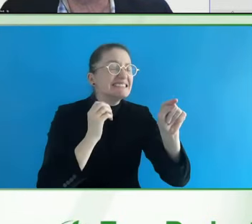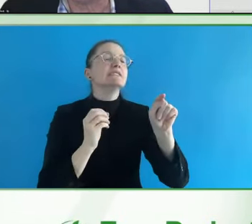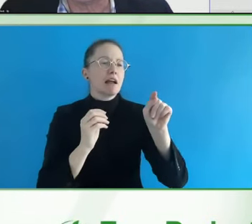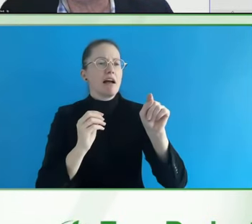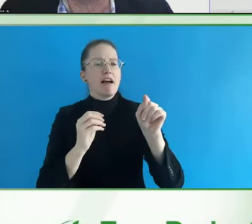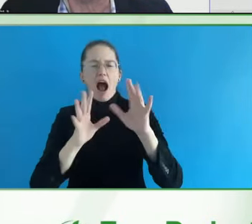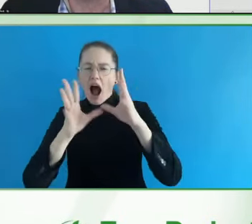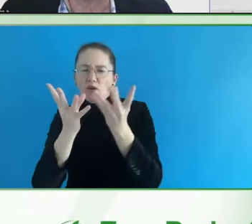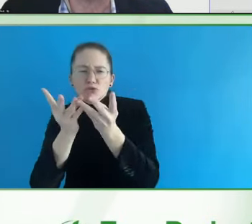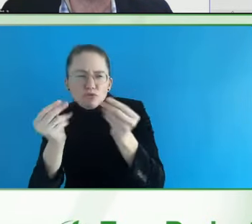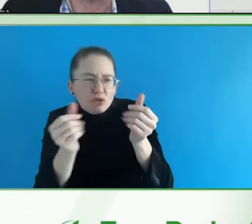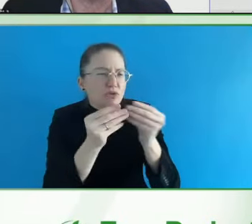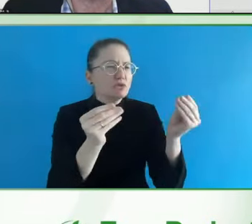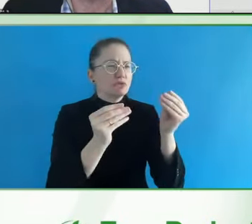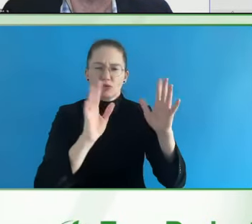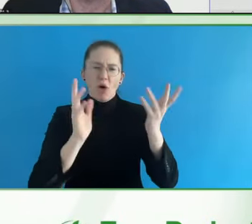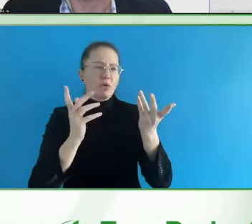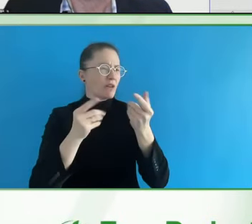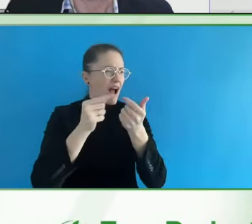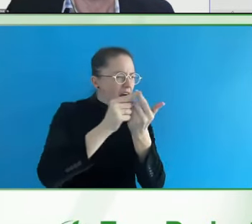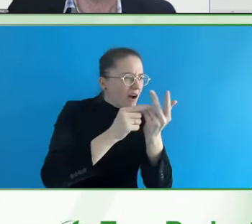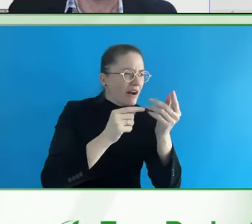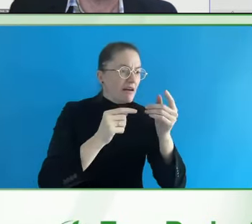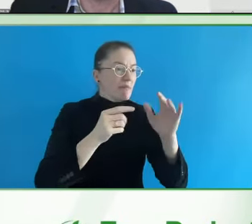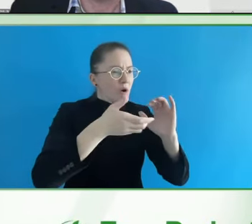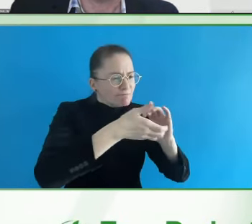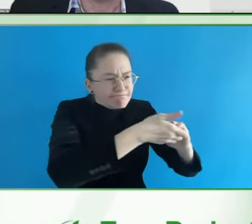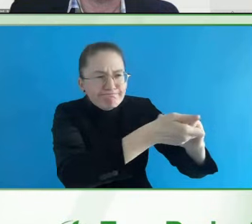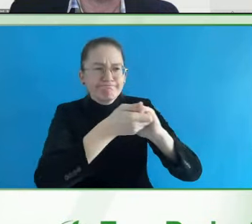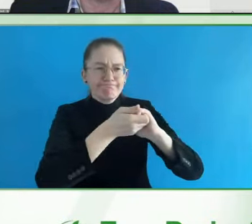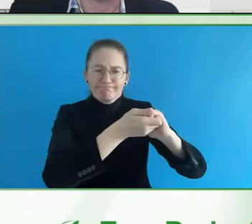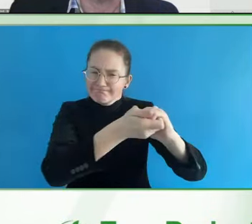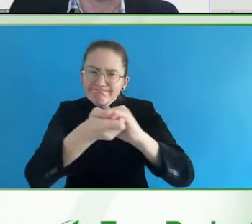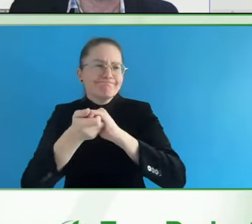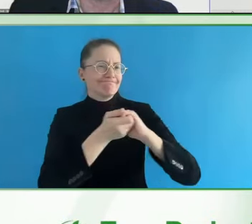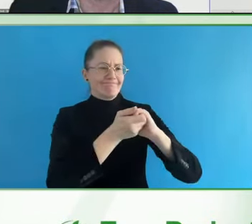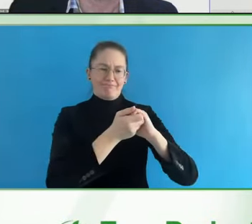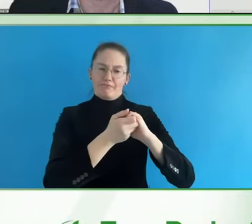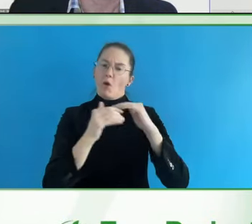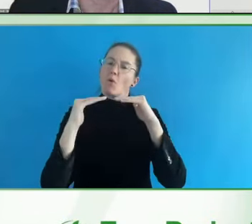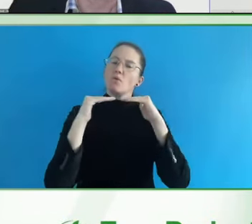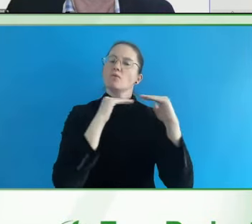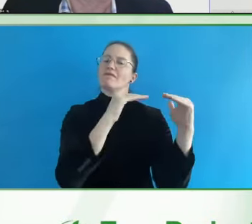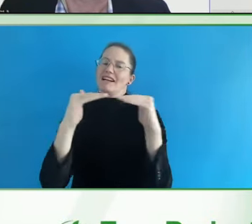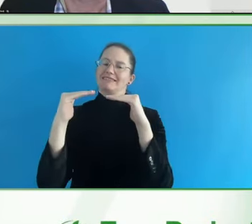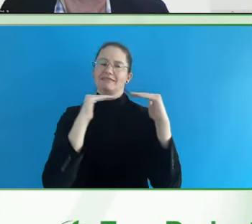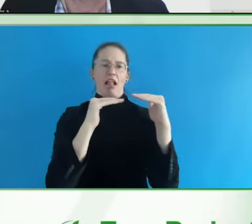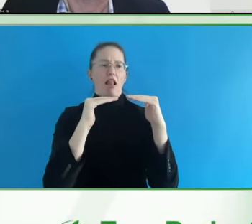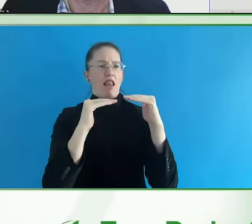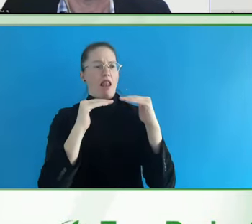be governed by universal design for learning. Next slide, please.